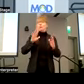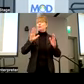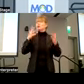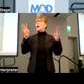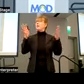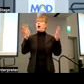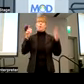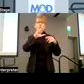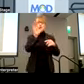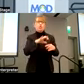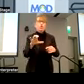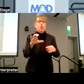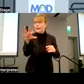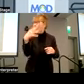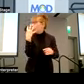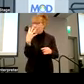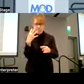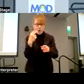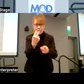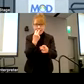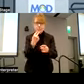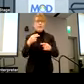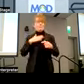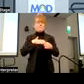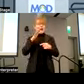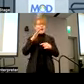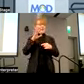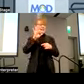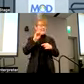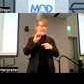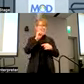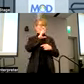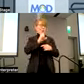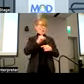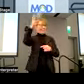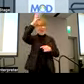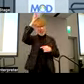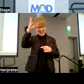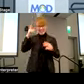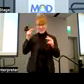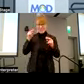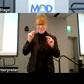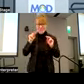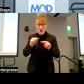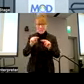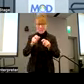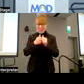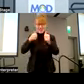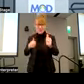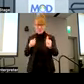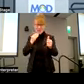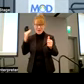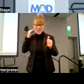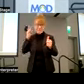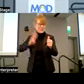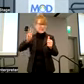where is the zoom camera? I don't know if I'm looking into it. But my 90 year old dad is watching this presentation in Worcester. He's my biggest fan.